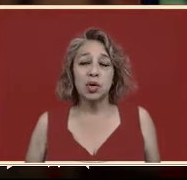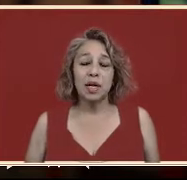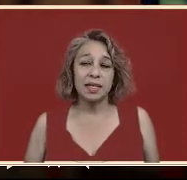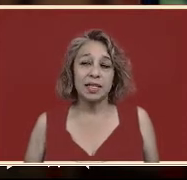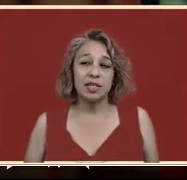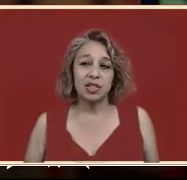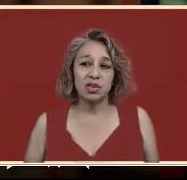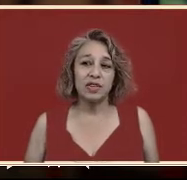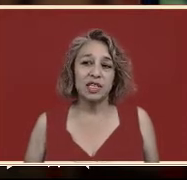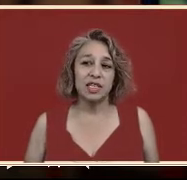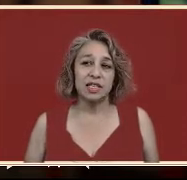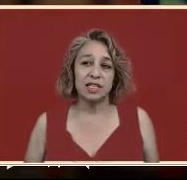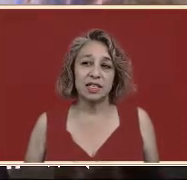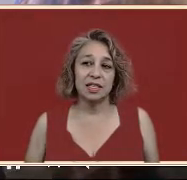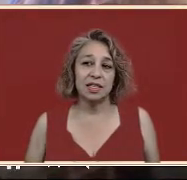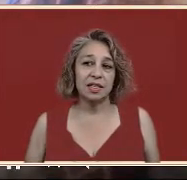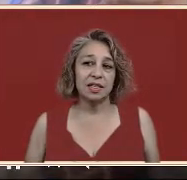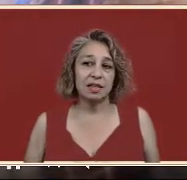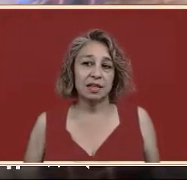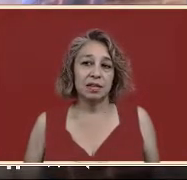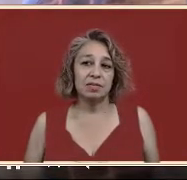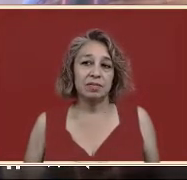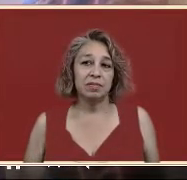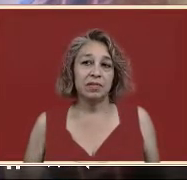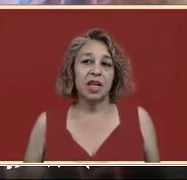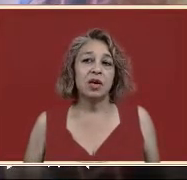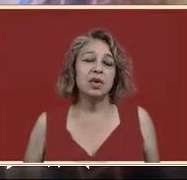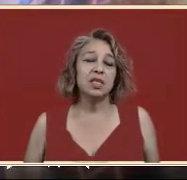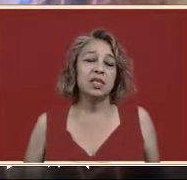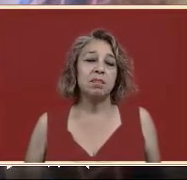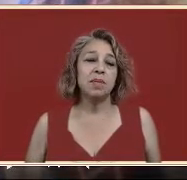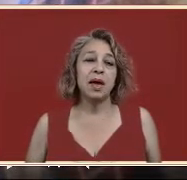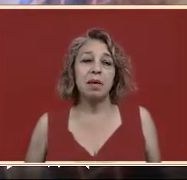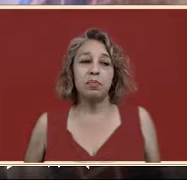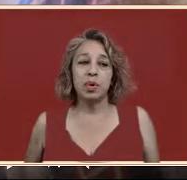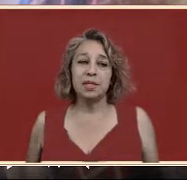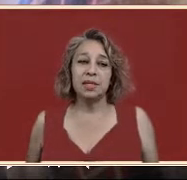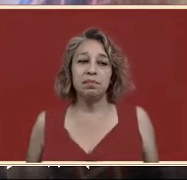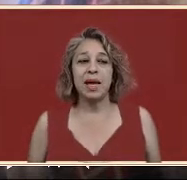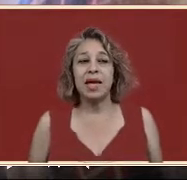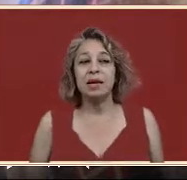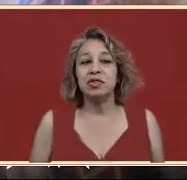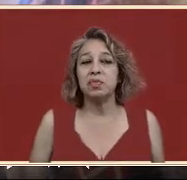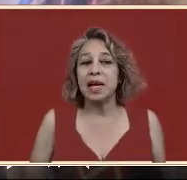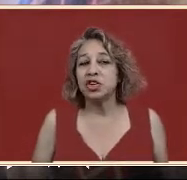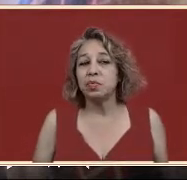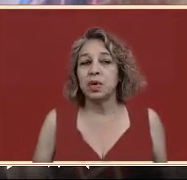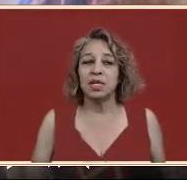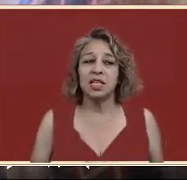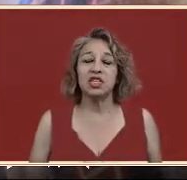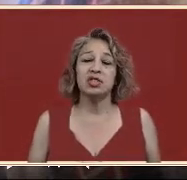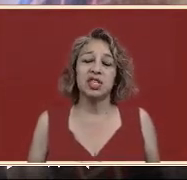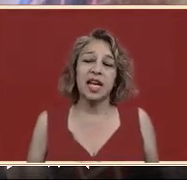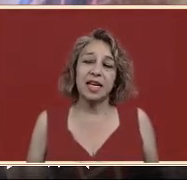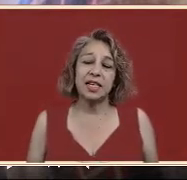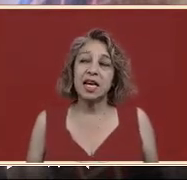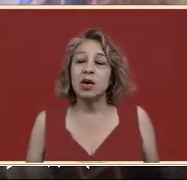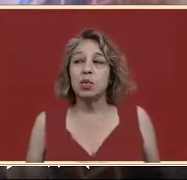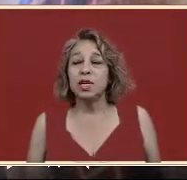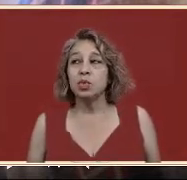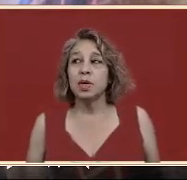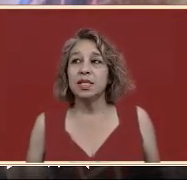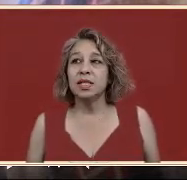utilize the services in Virginia which is the president main major presidential state